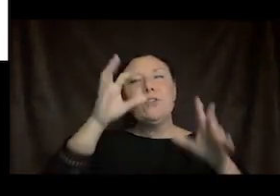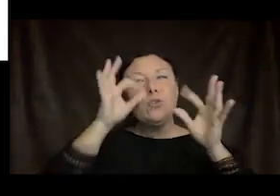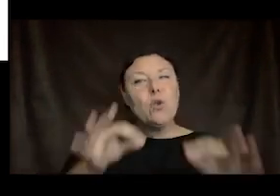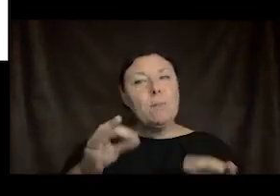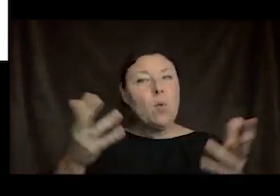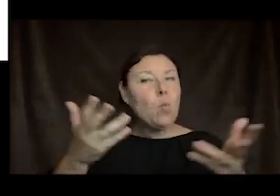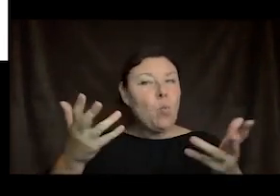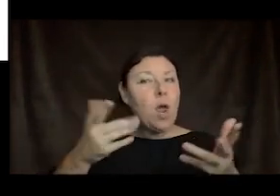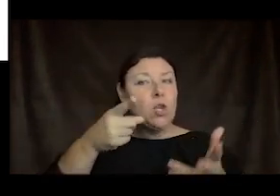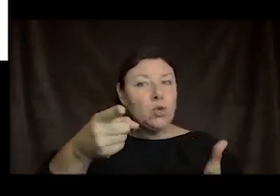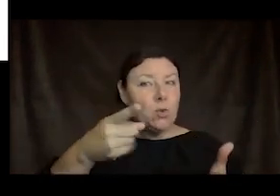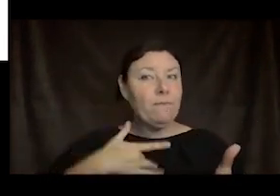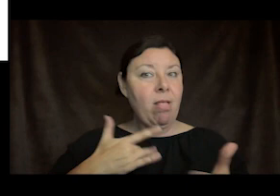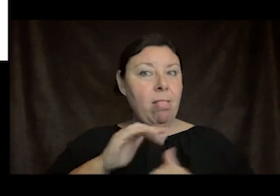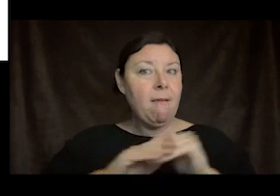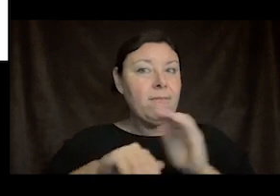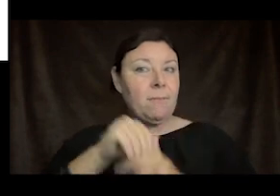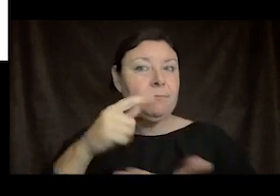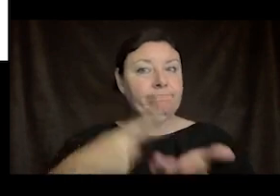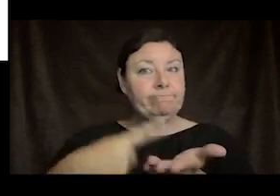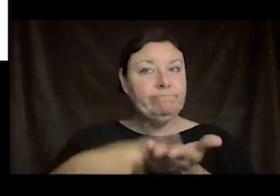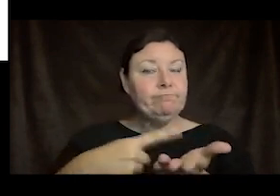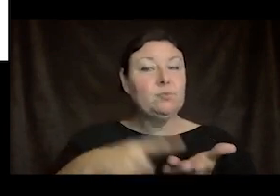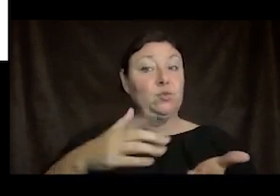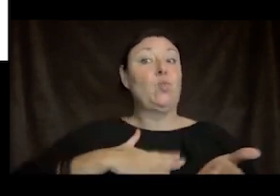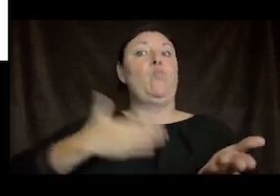what those consequences may be that you are